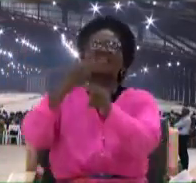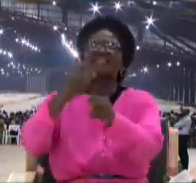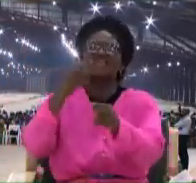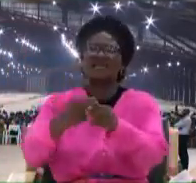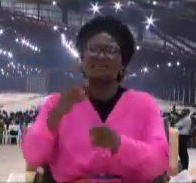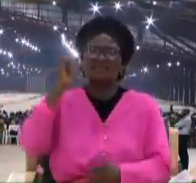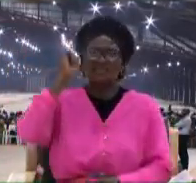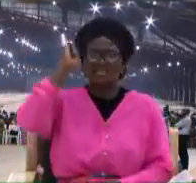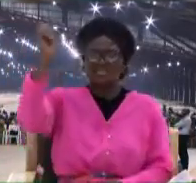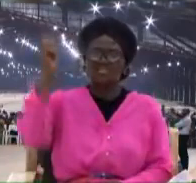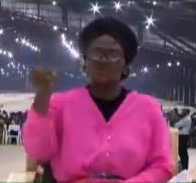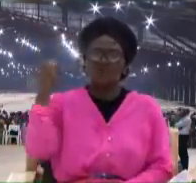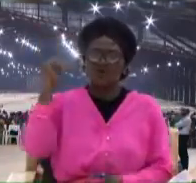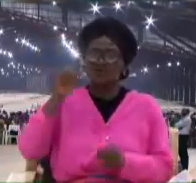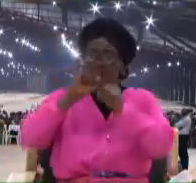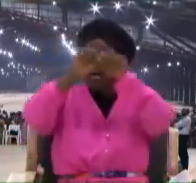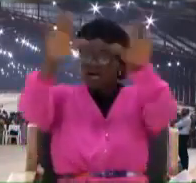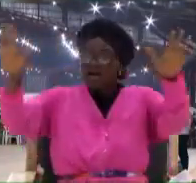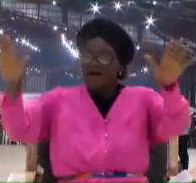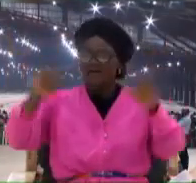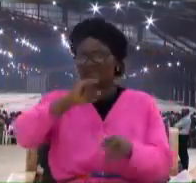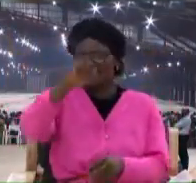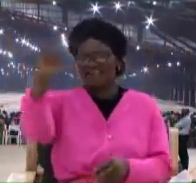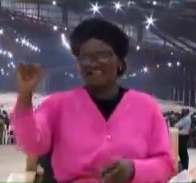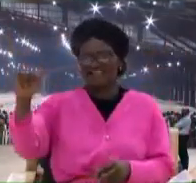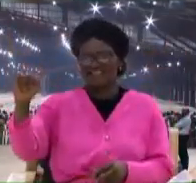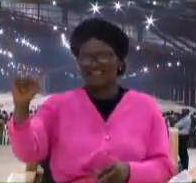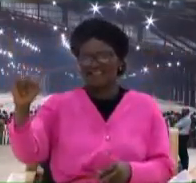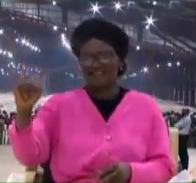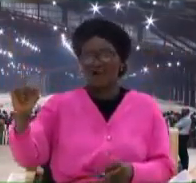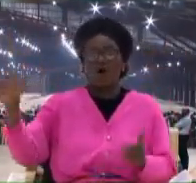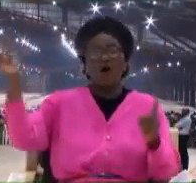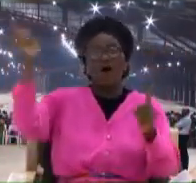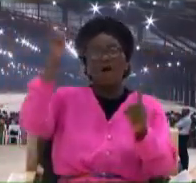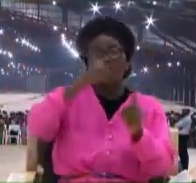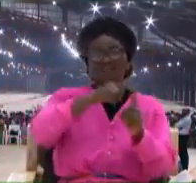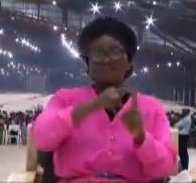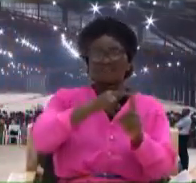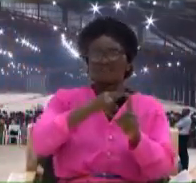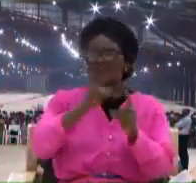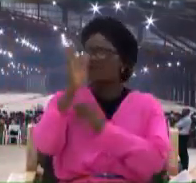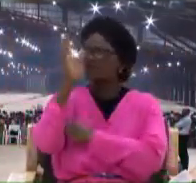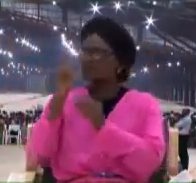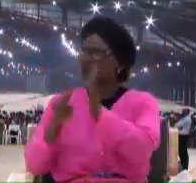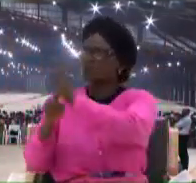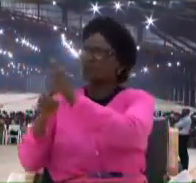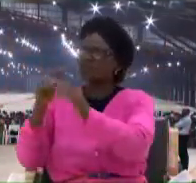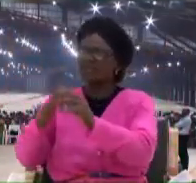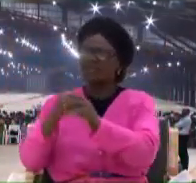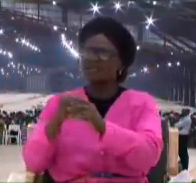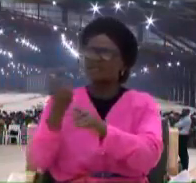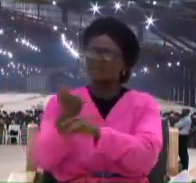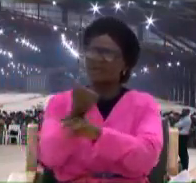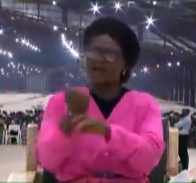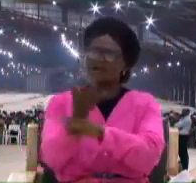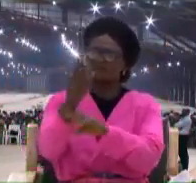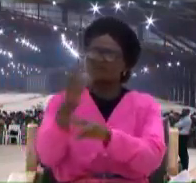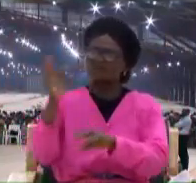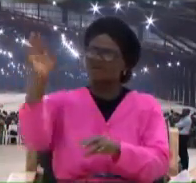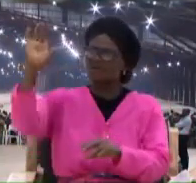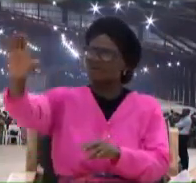He was shining. He had just shown on Mount Carmel. He was